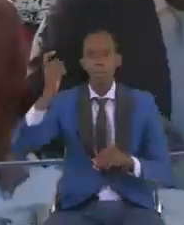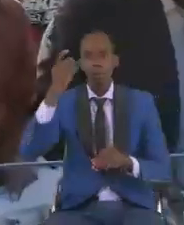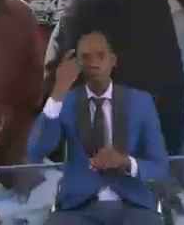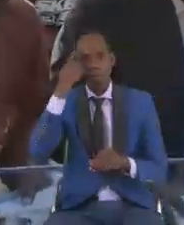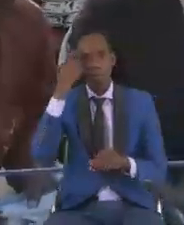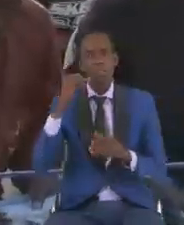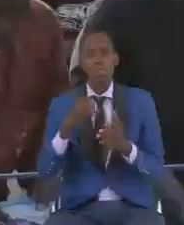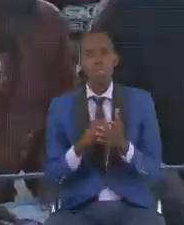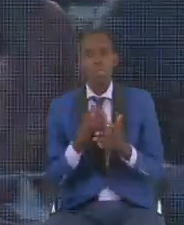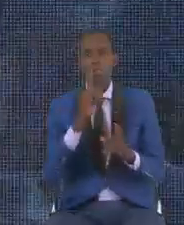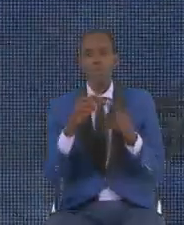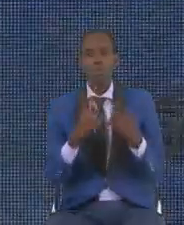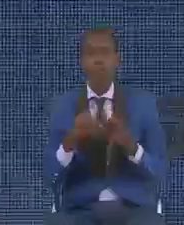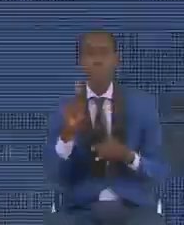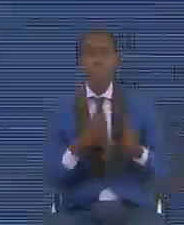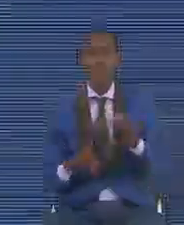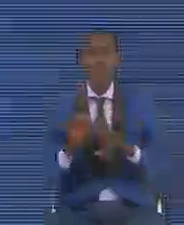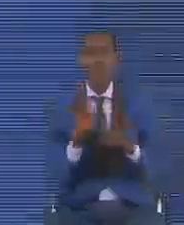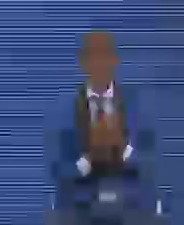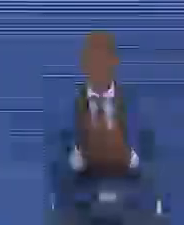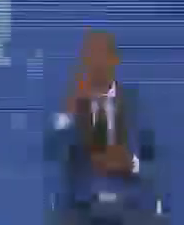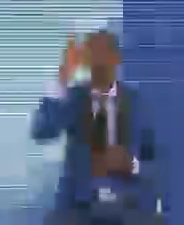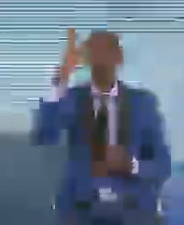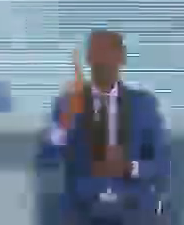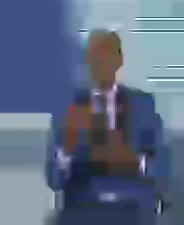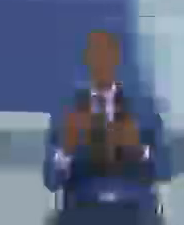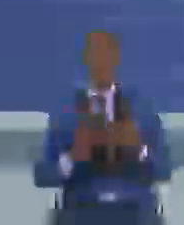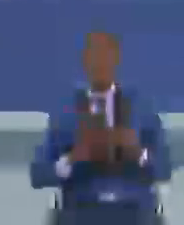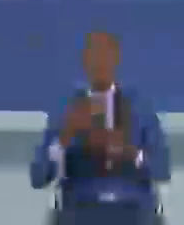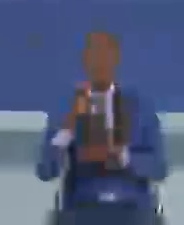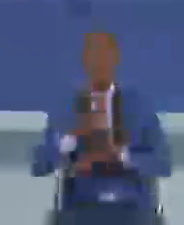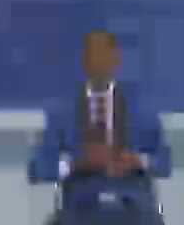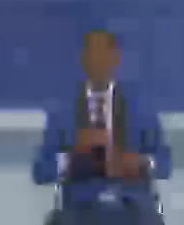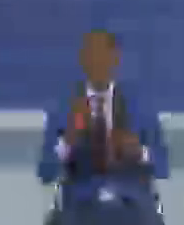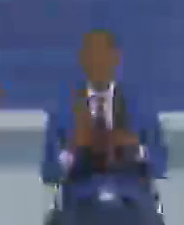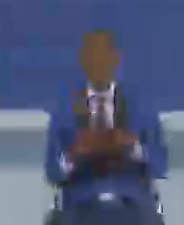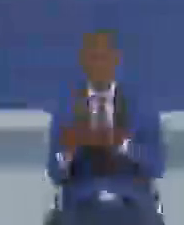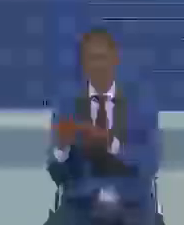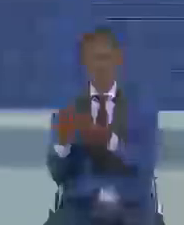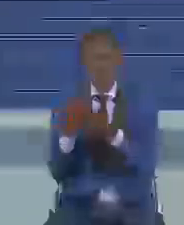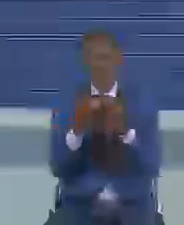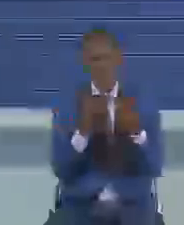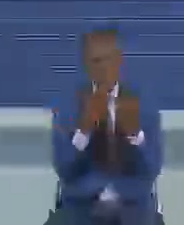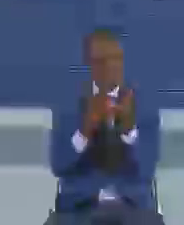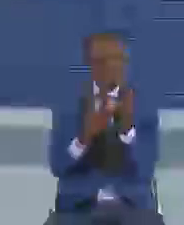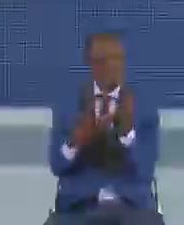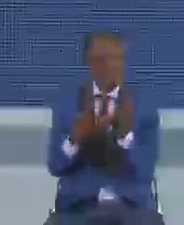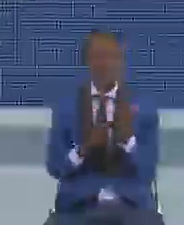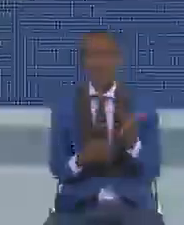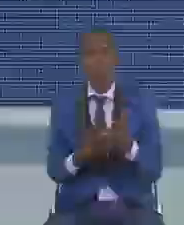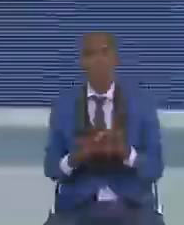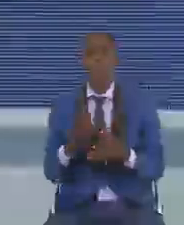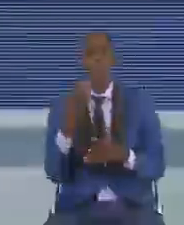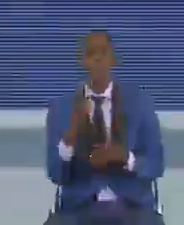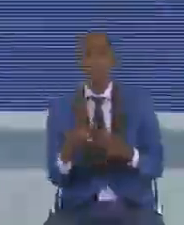refers to the people that God had appointed to oversee the affairs of the nation.